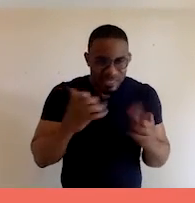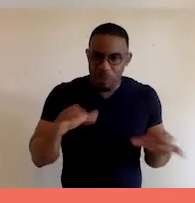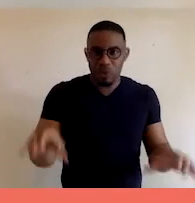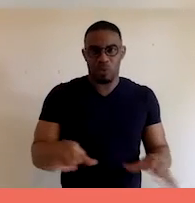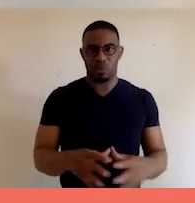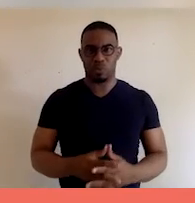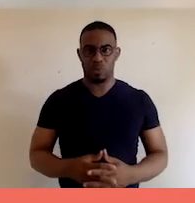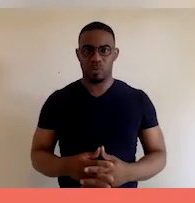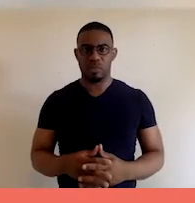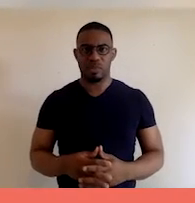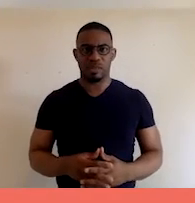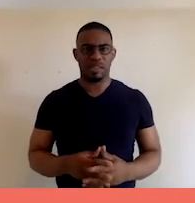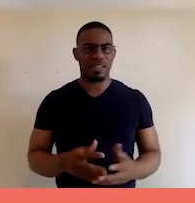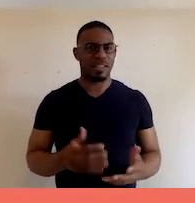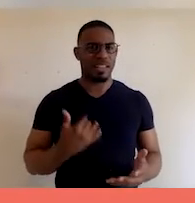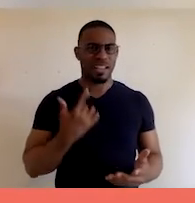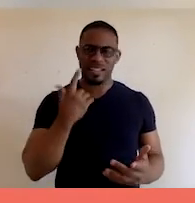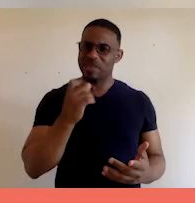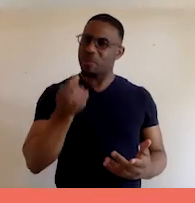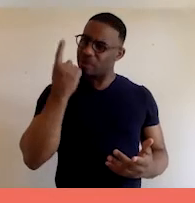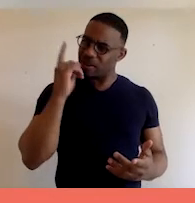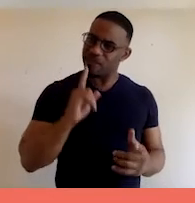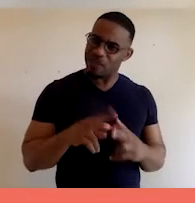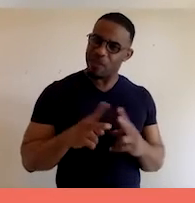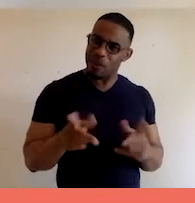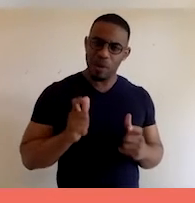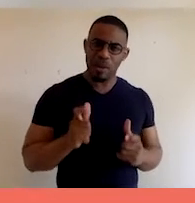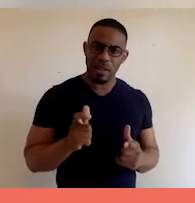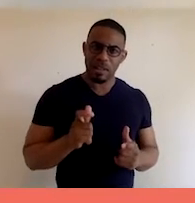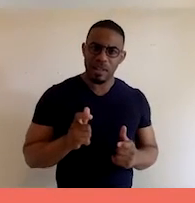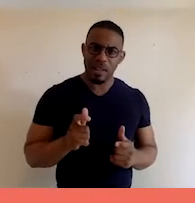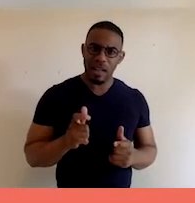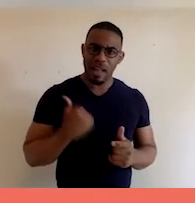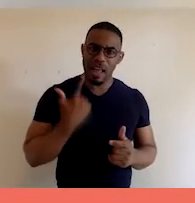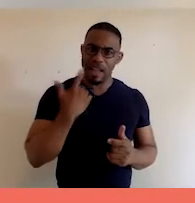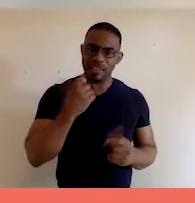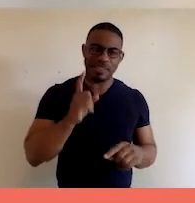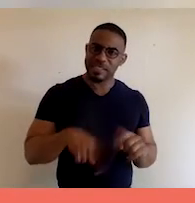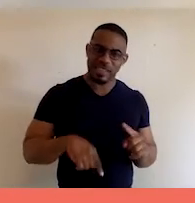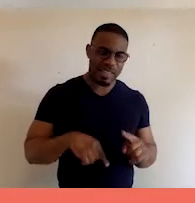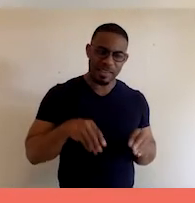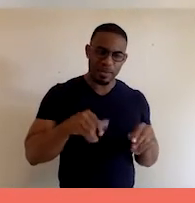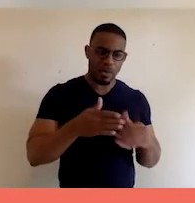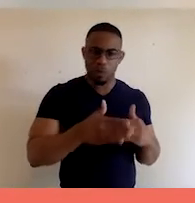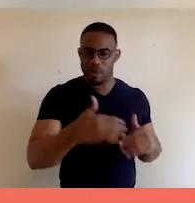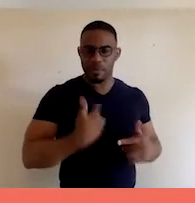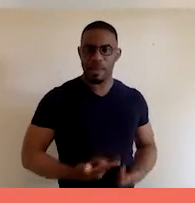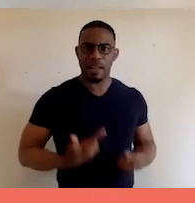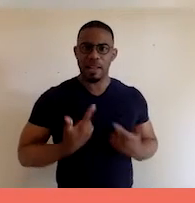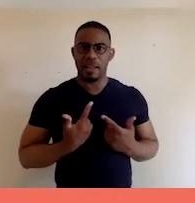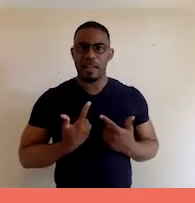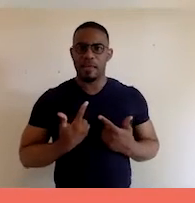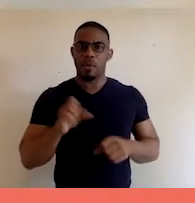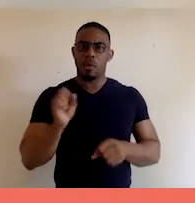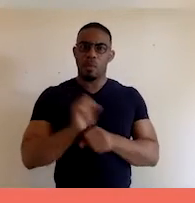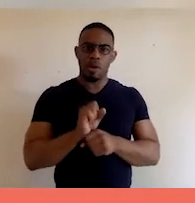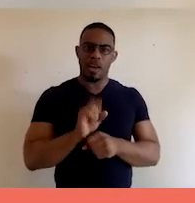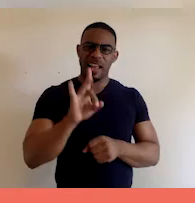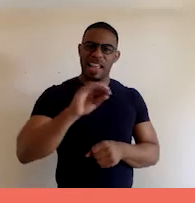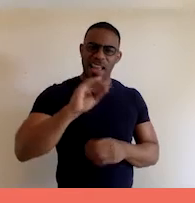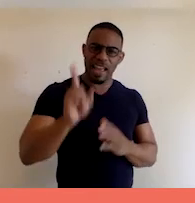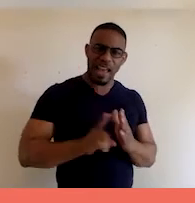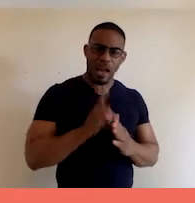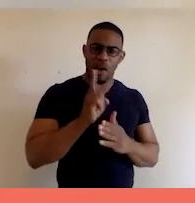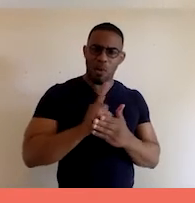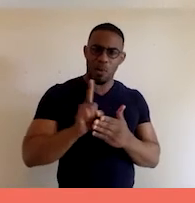do. And I just realized very quickly that I just cannot spend the rest of my life working these 80-hour